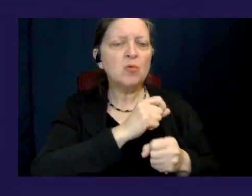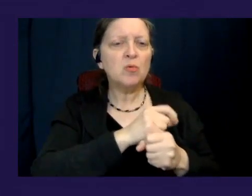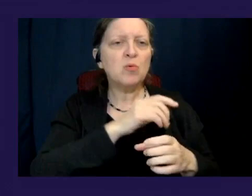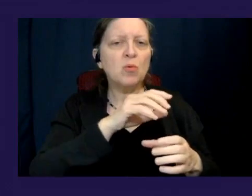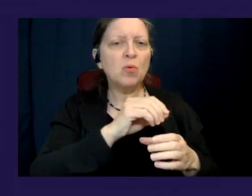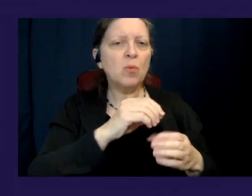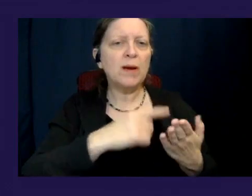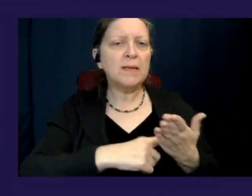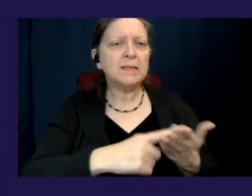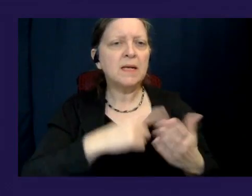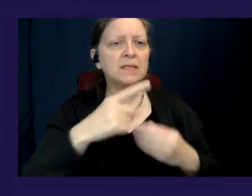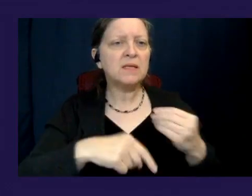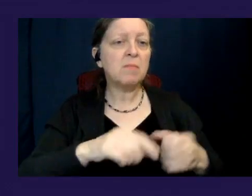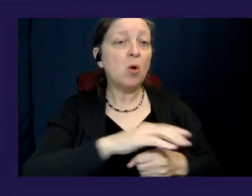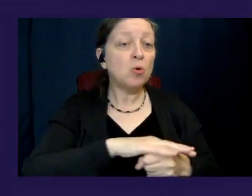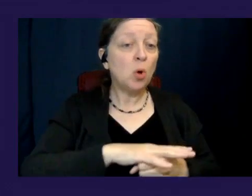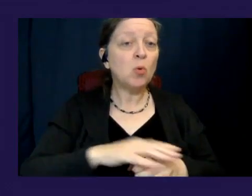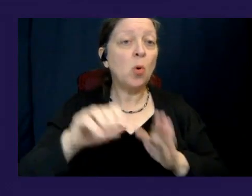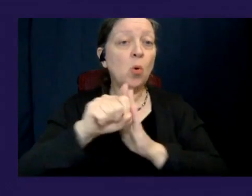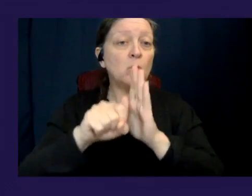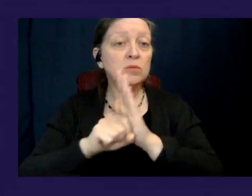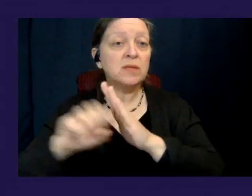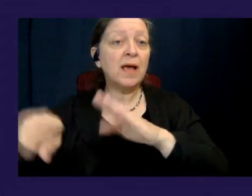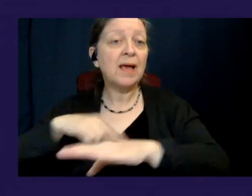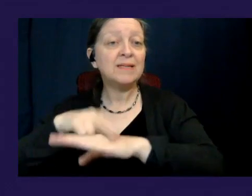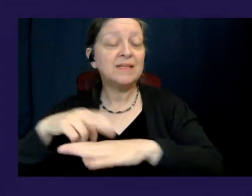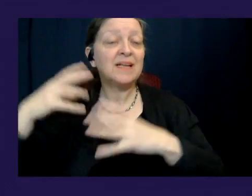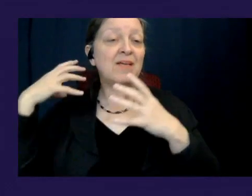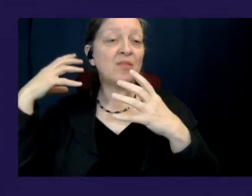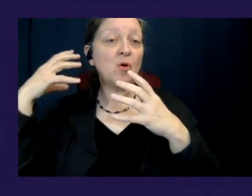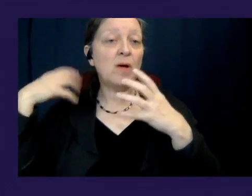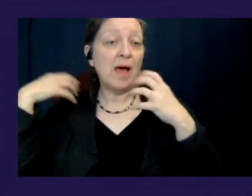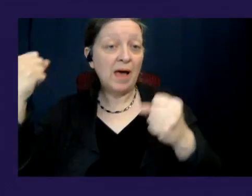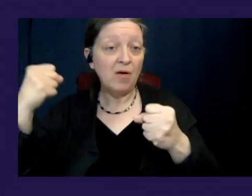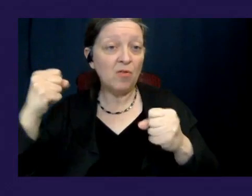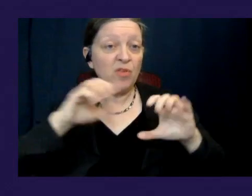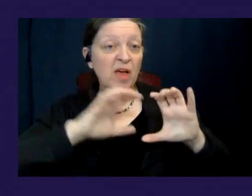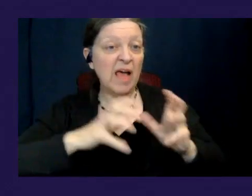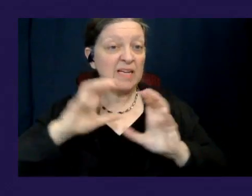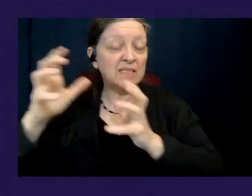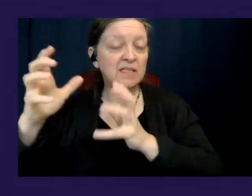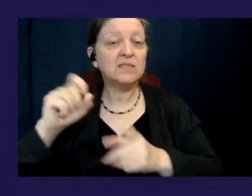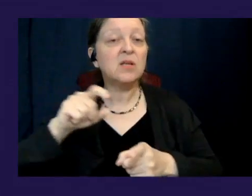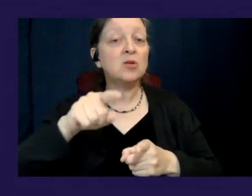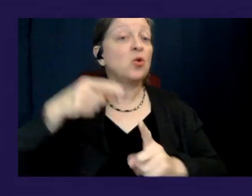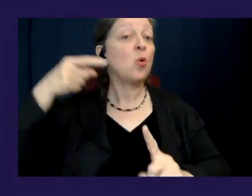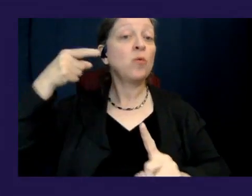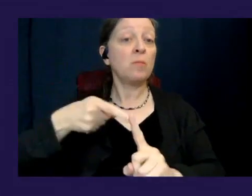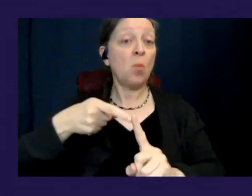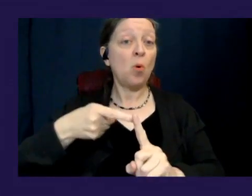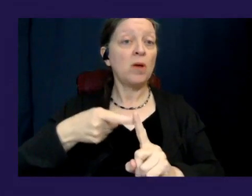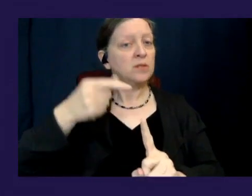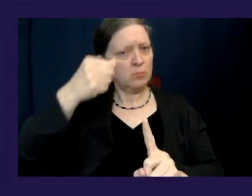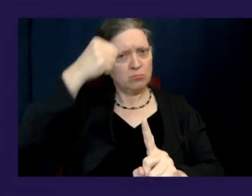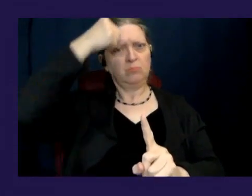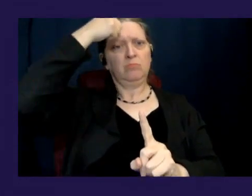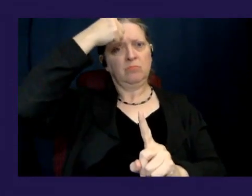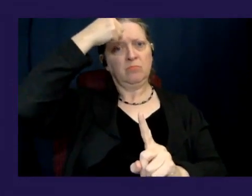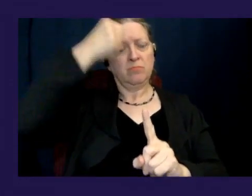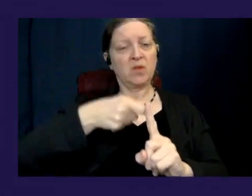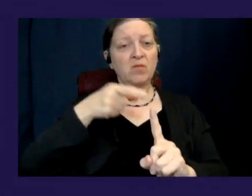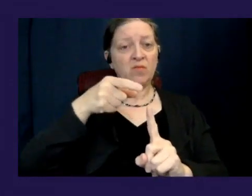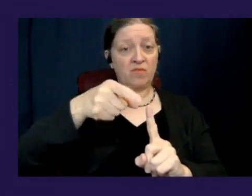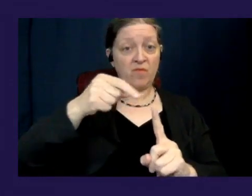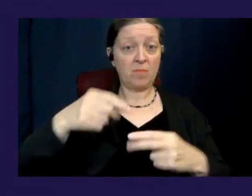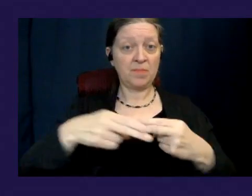health entities. And so the takeaway from this is that by knowing the map, and I'm sure